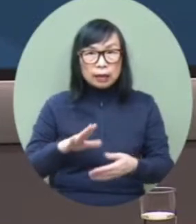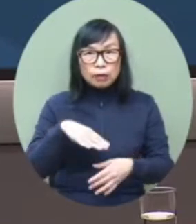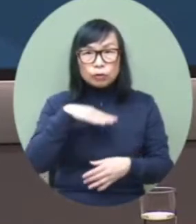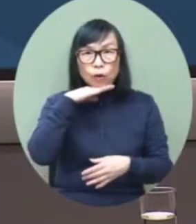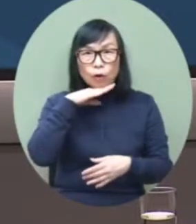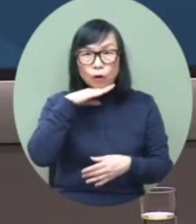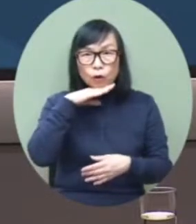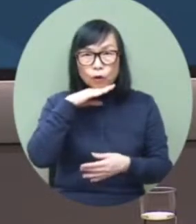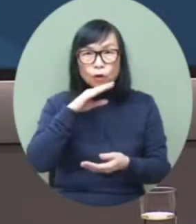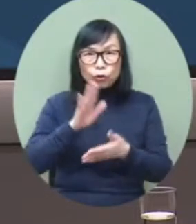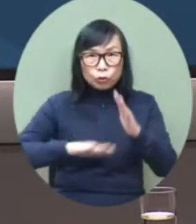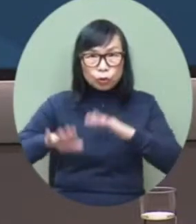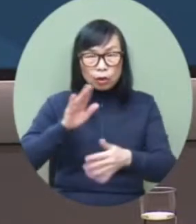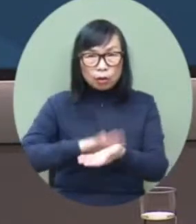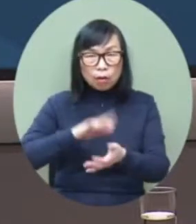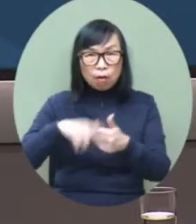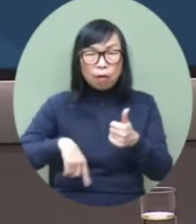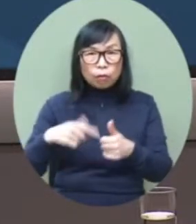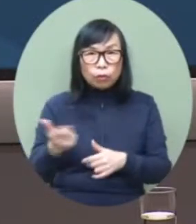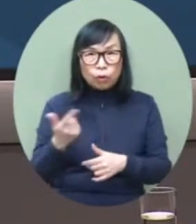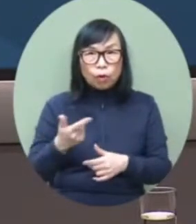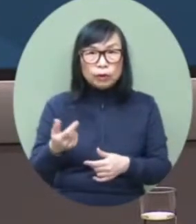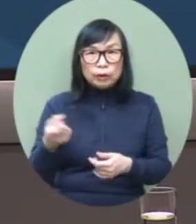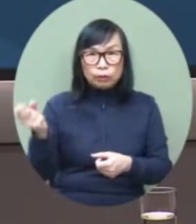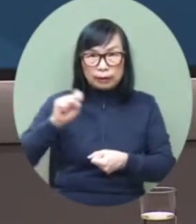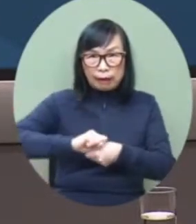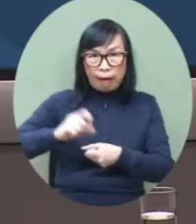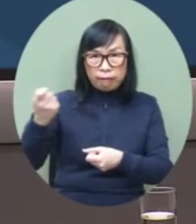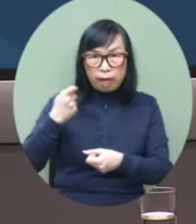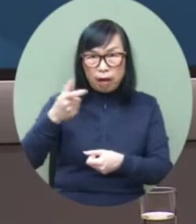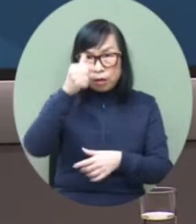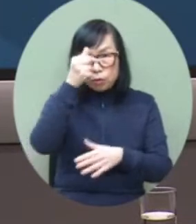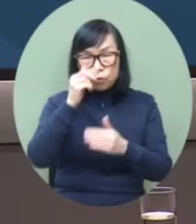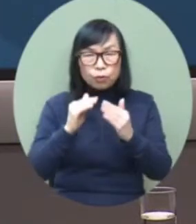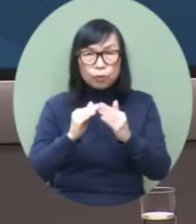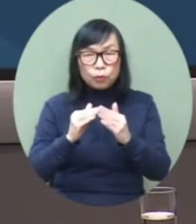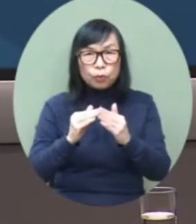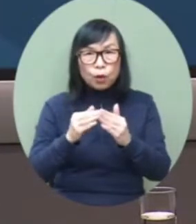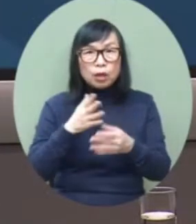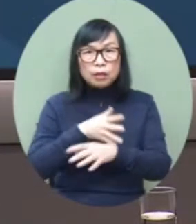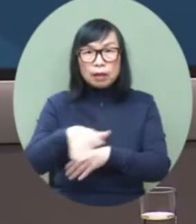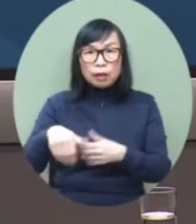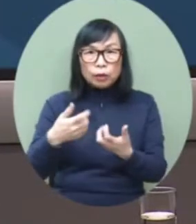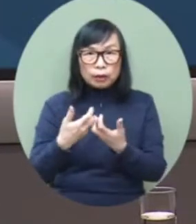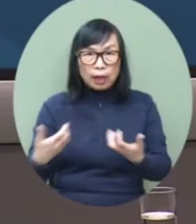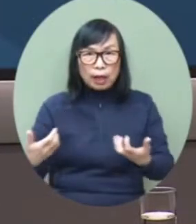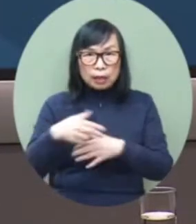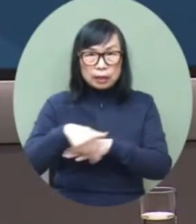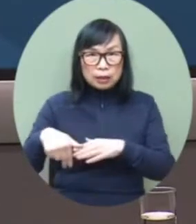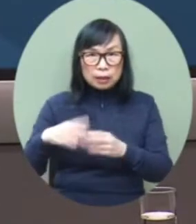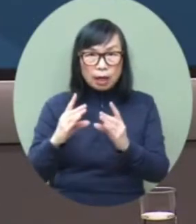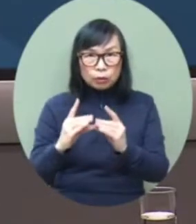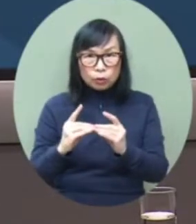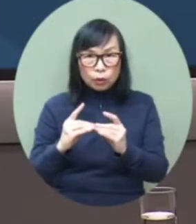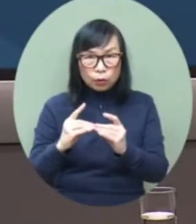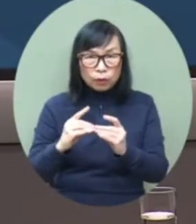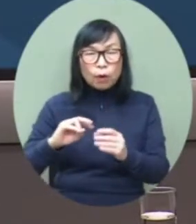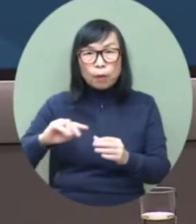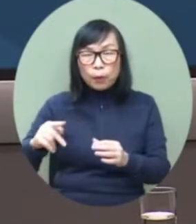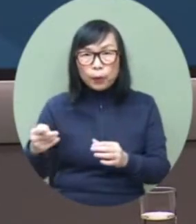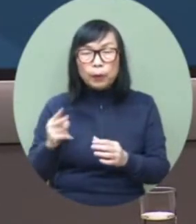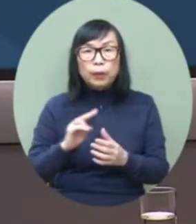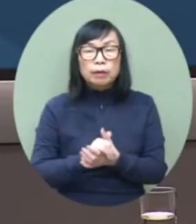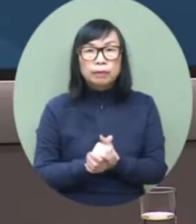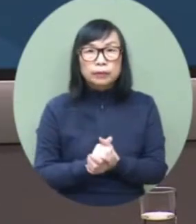community isolation facilities. But because of the sheer number of cases, we have to speed